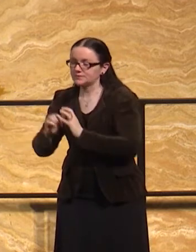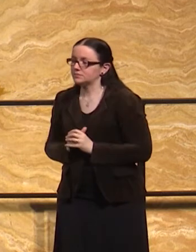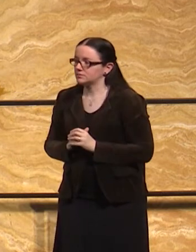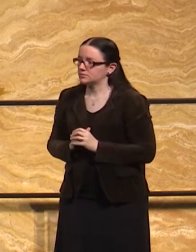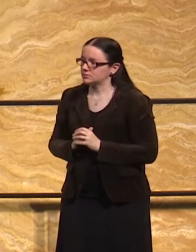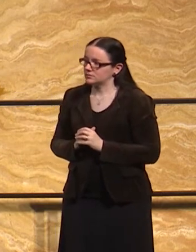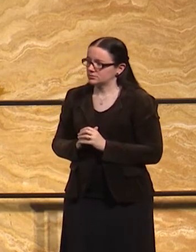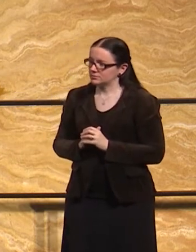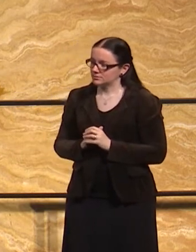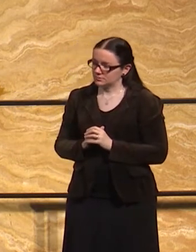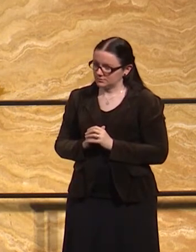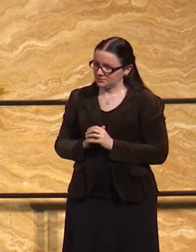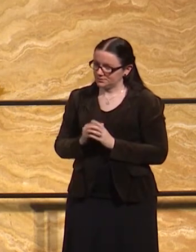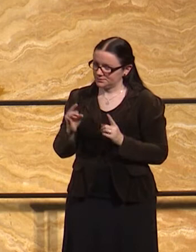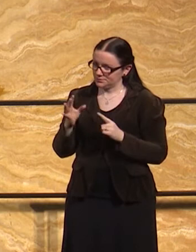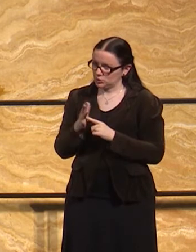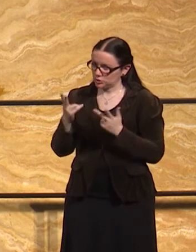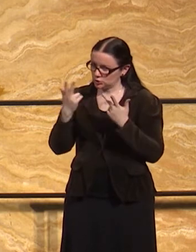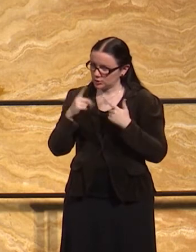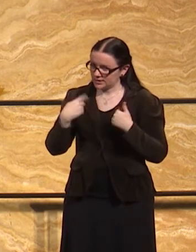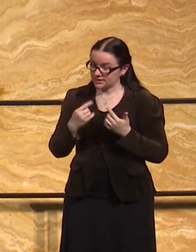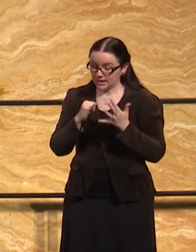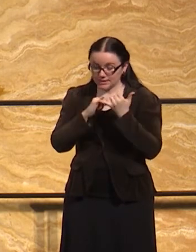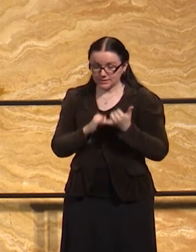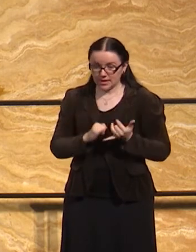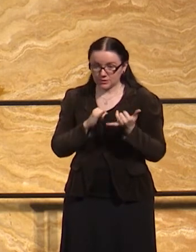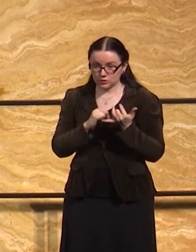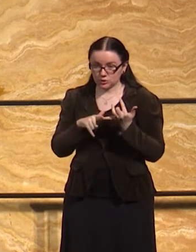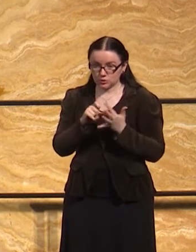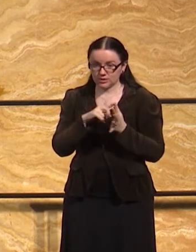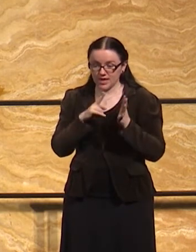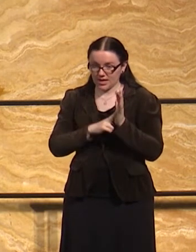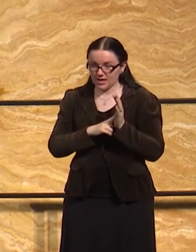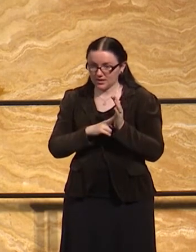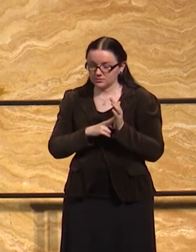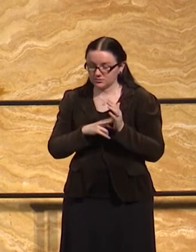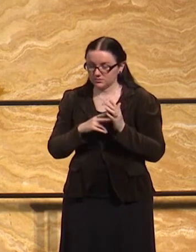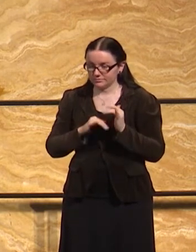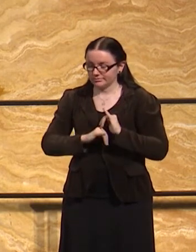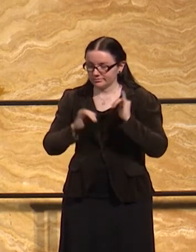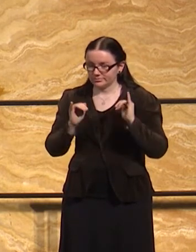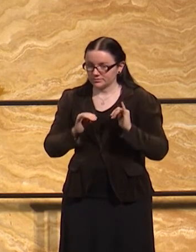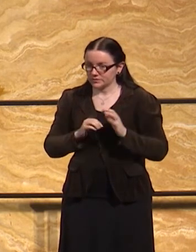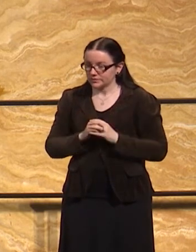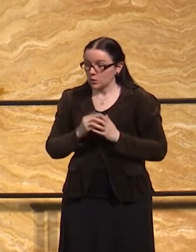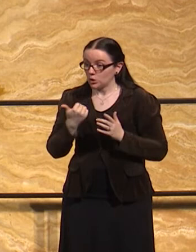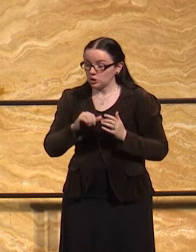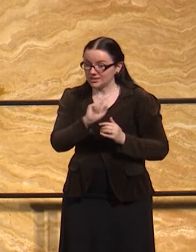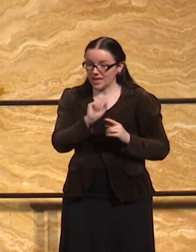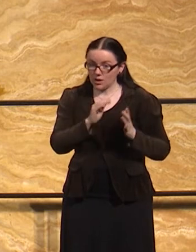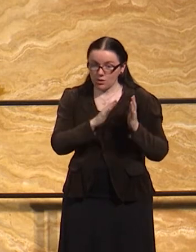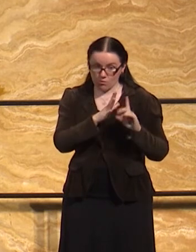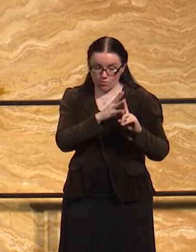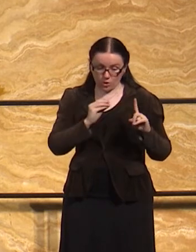tells us something significant. Look at South Sudan, ended up being a disaster because we used a model where